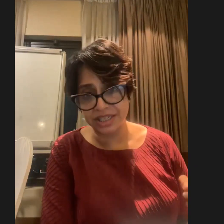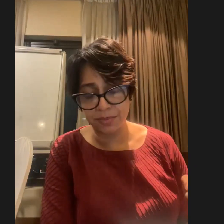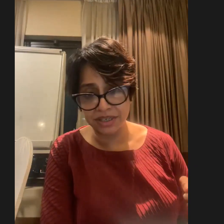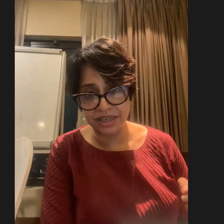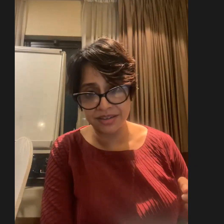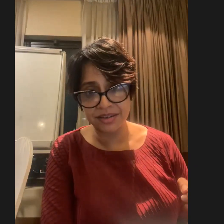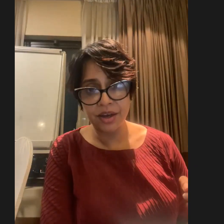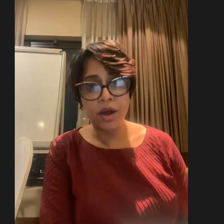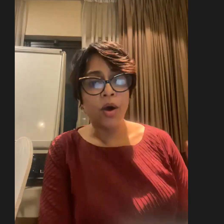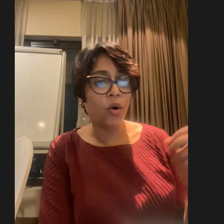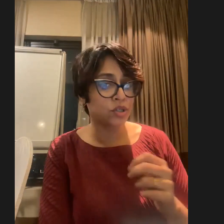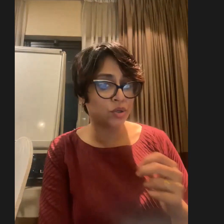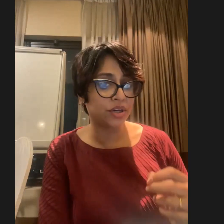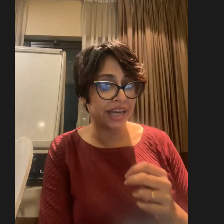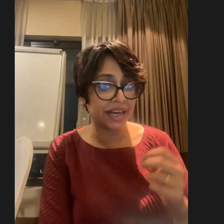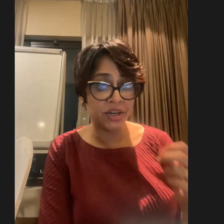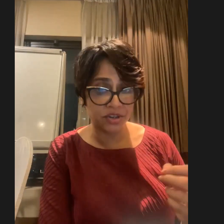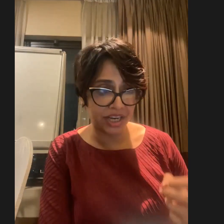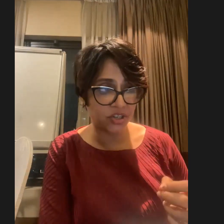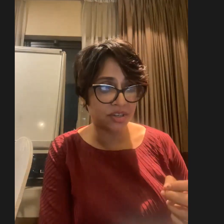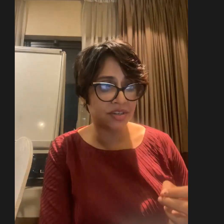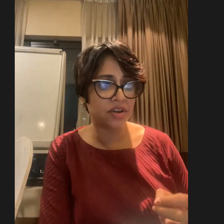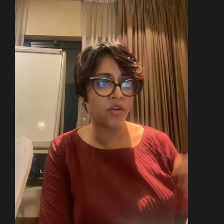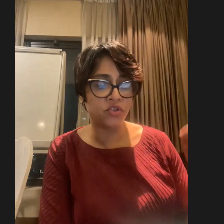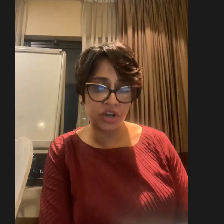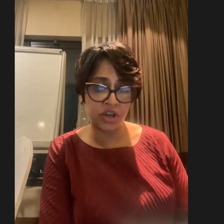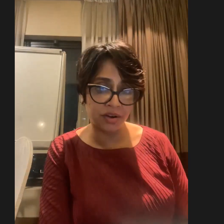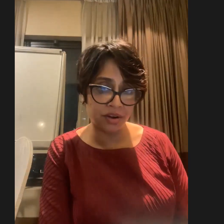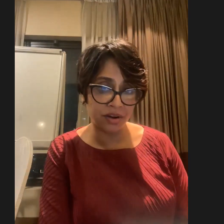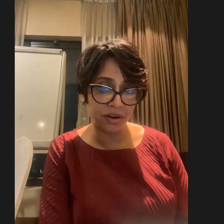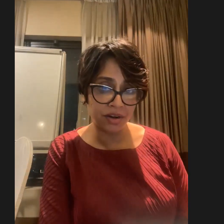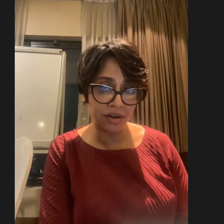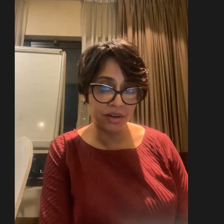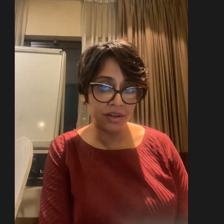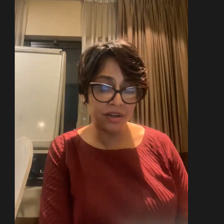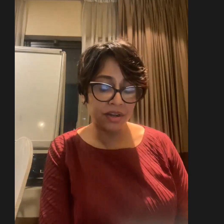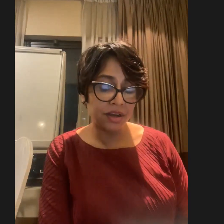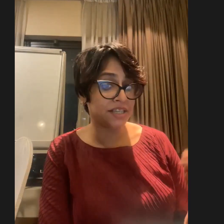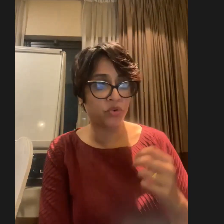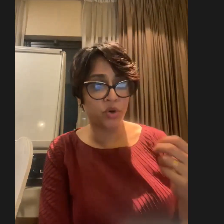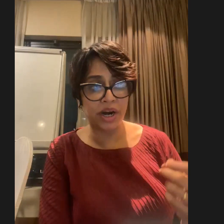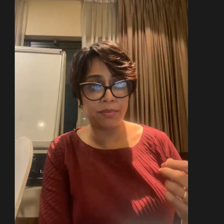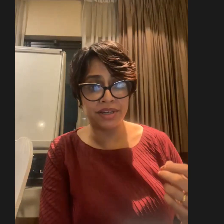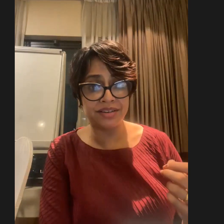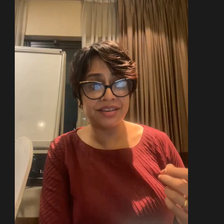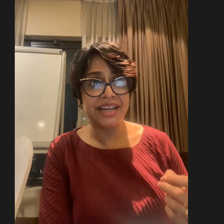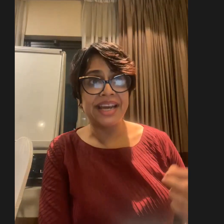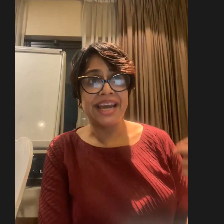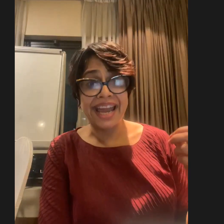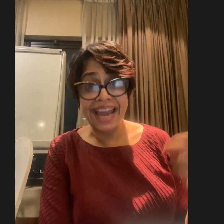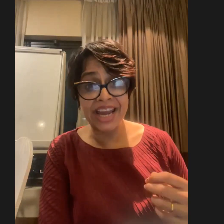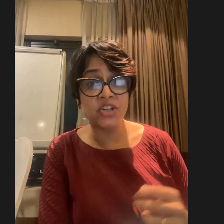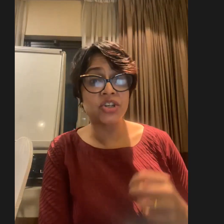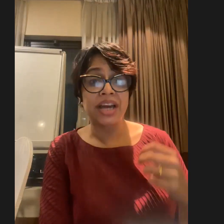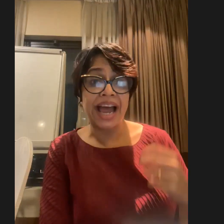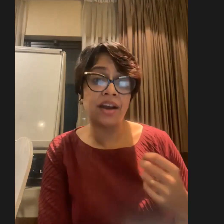persons with disabilities, also looking at intersections of gender, levels of support